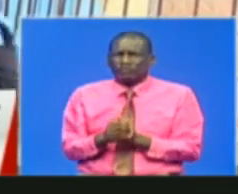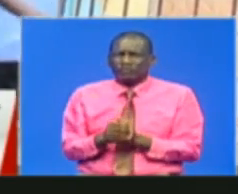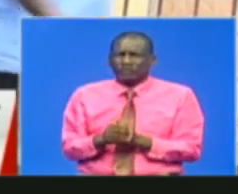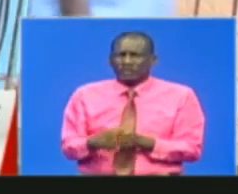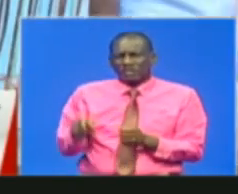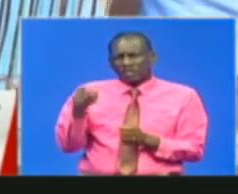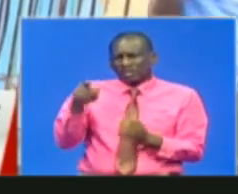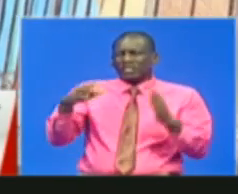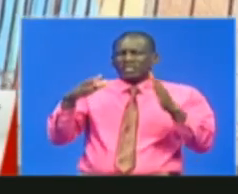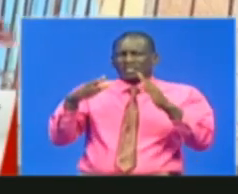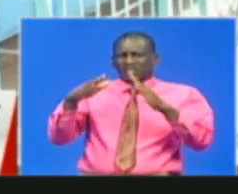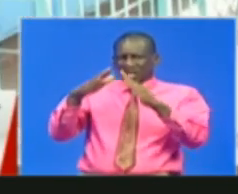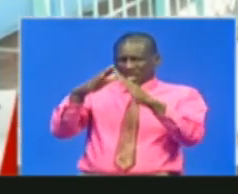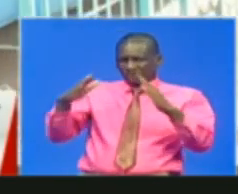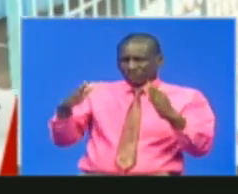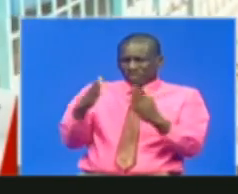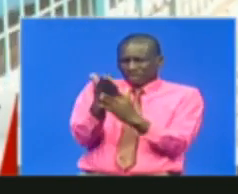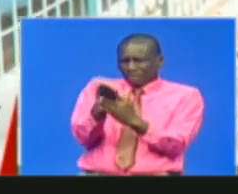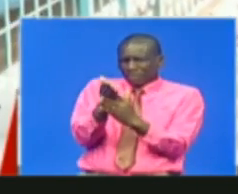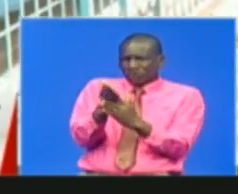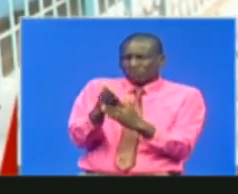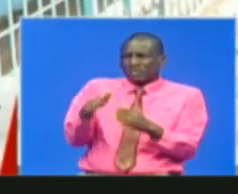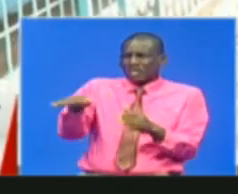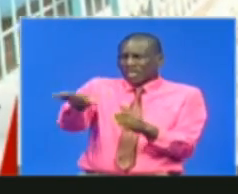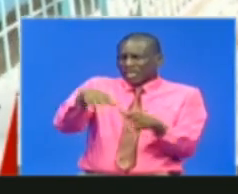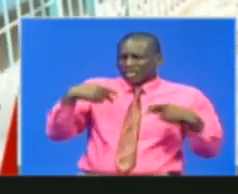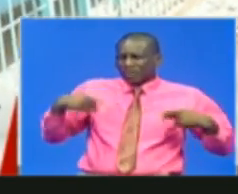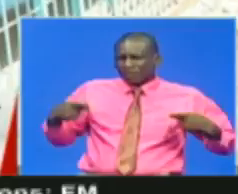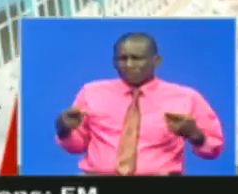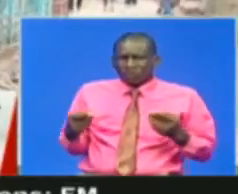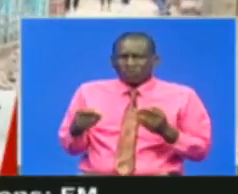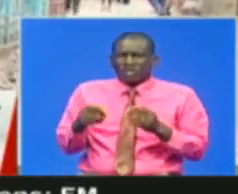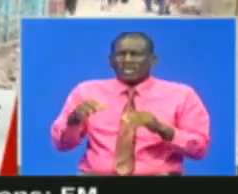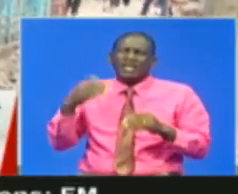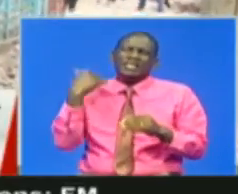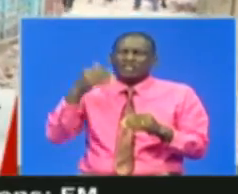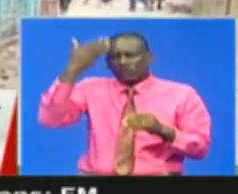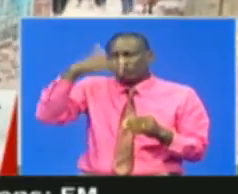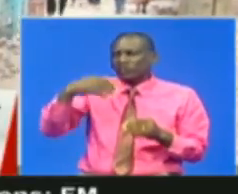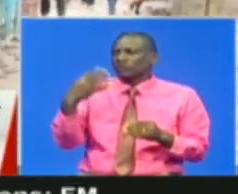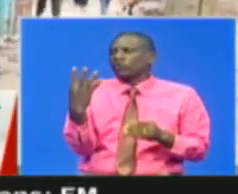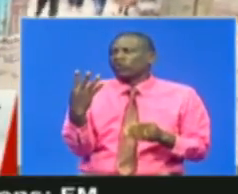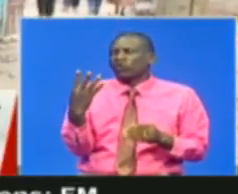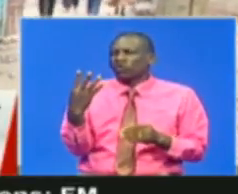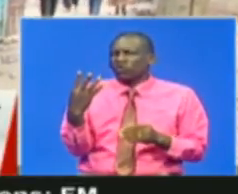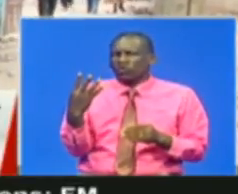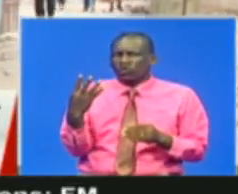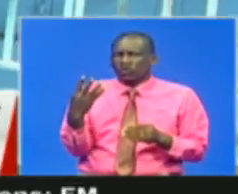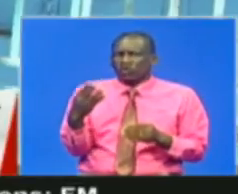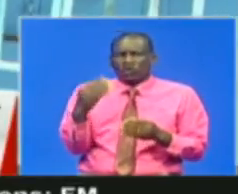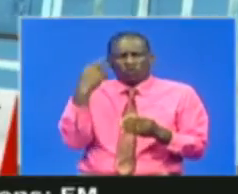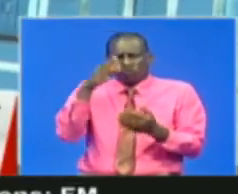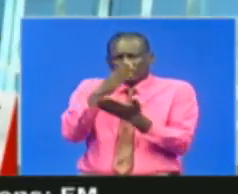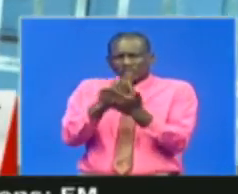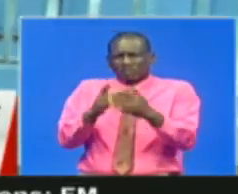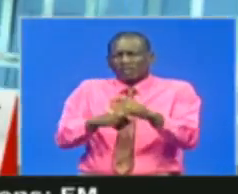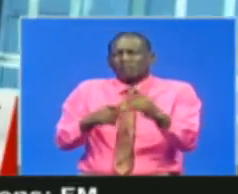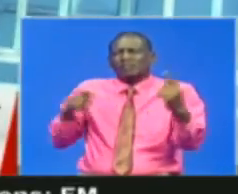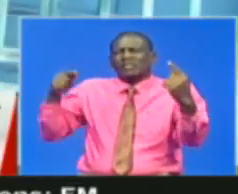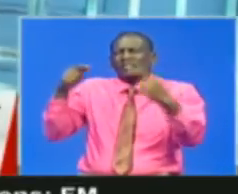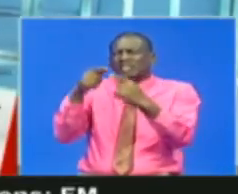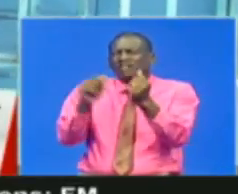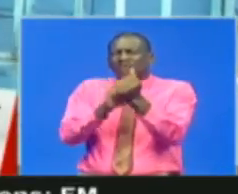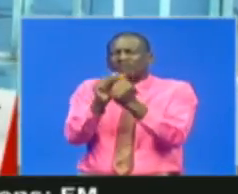This building tucked in between residential houses in Dandora Phase 4 estate has for some time until Friday last